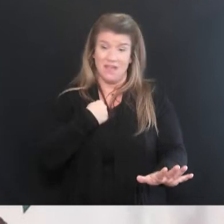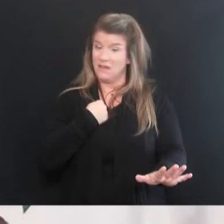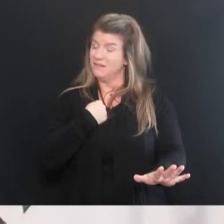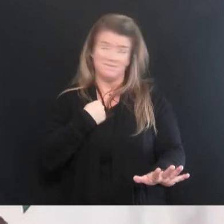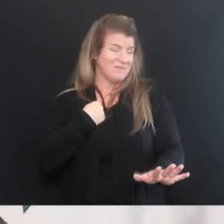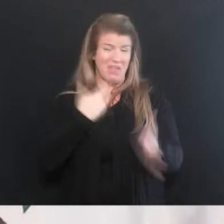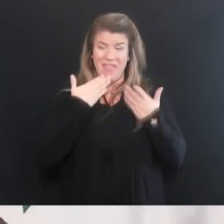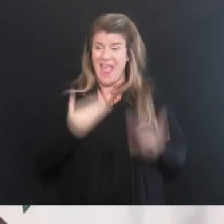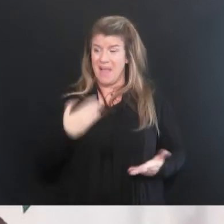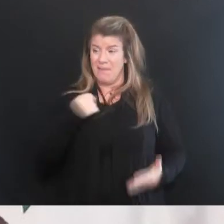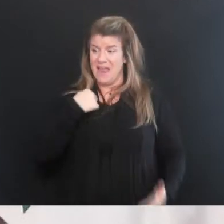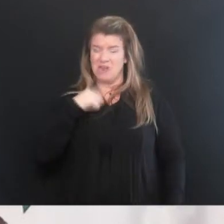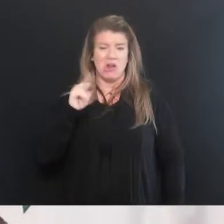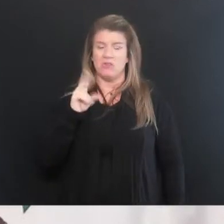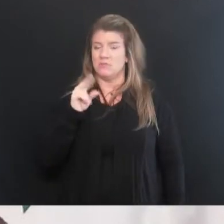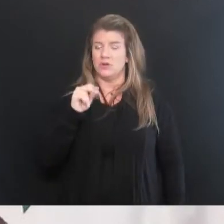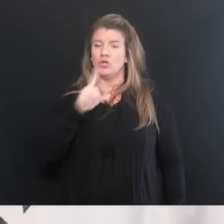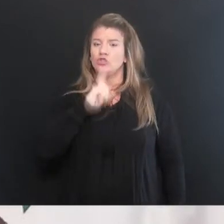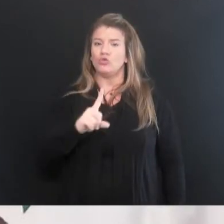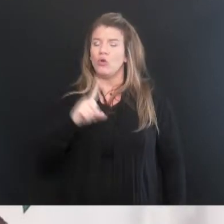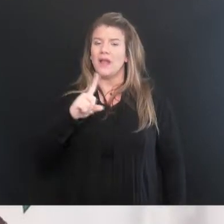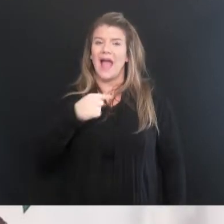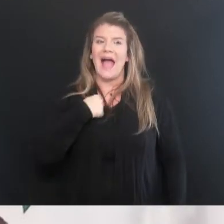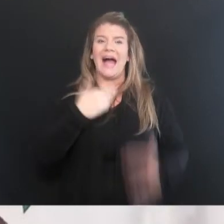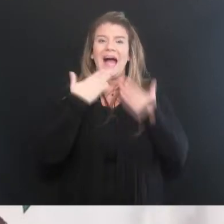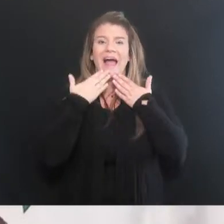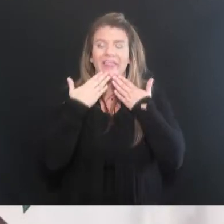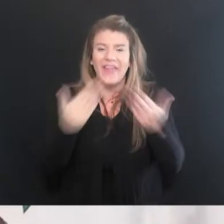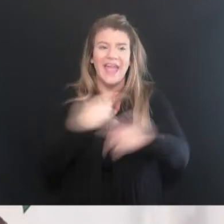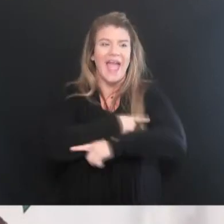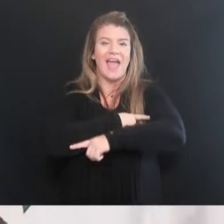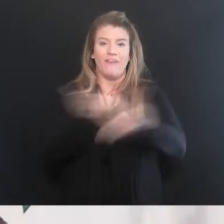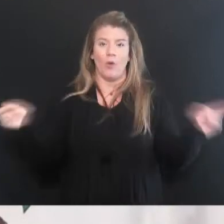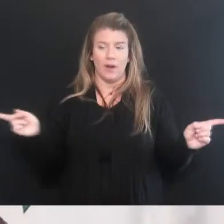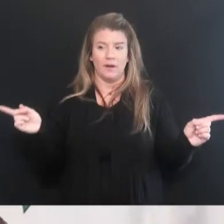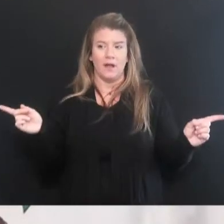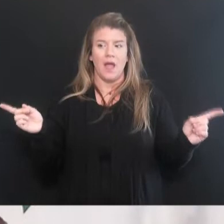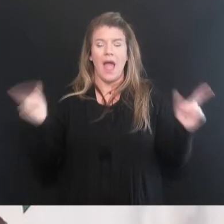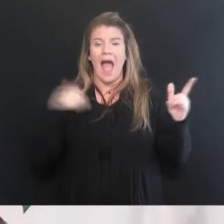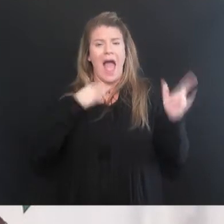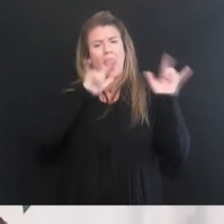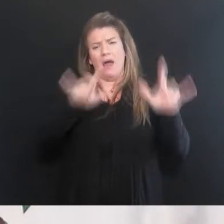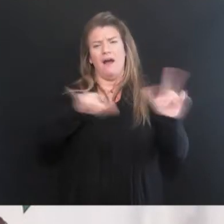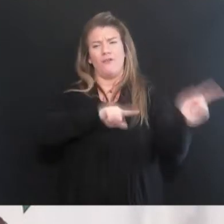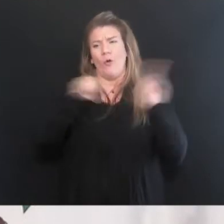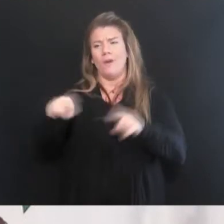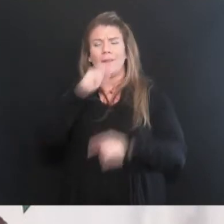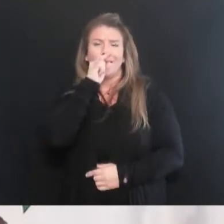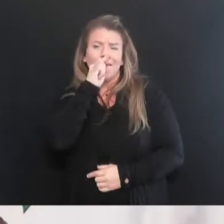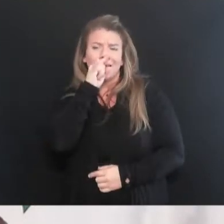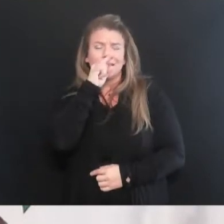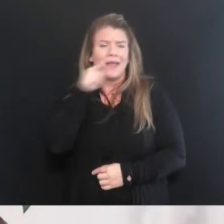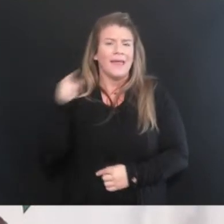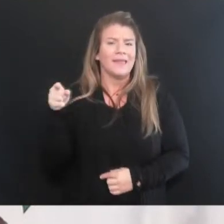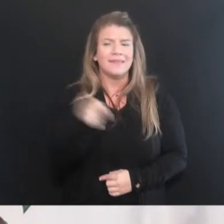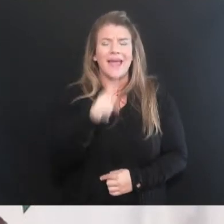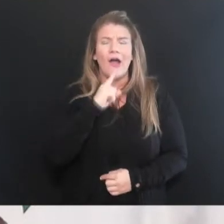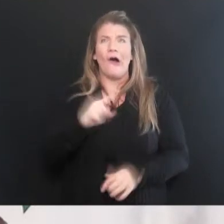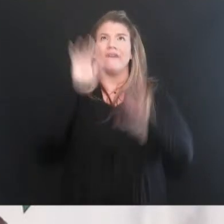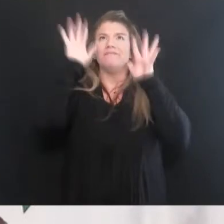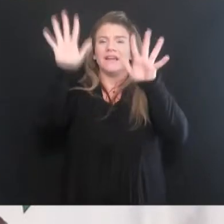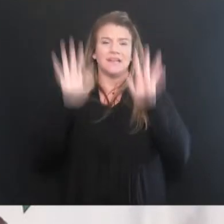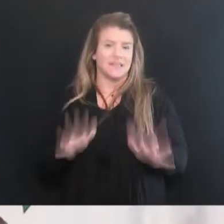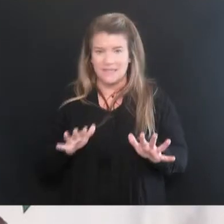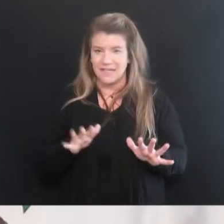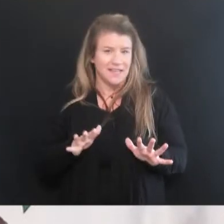all. Really and truly, at the end of the day, I thank all those because I love being with the kids. I mean, they are just absolutely so fantastic. And